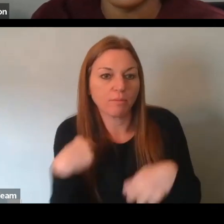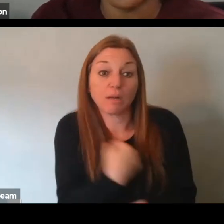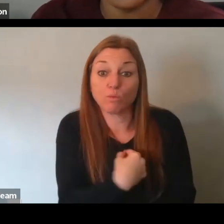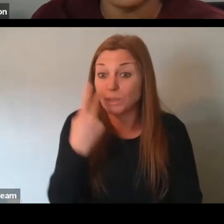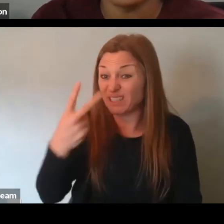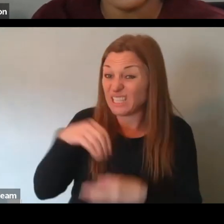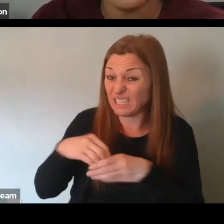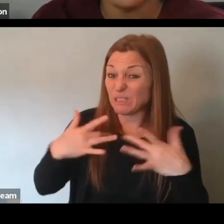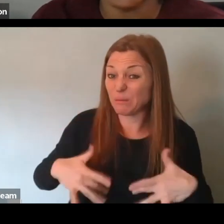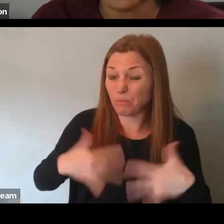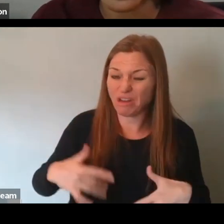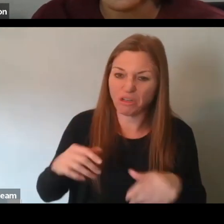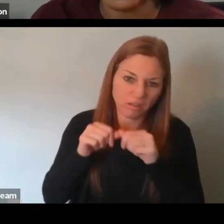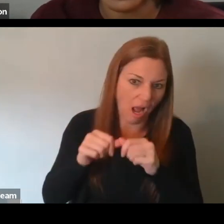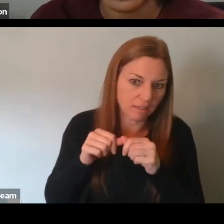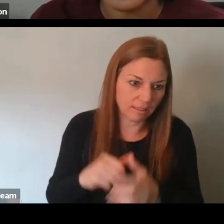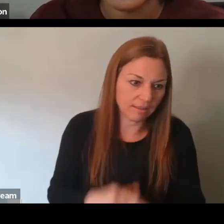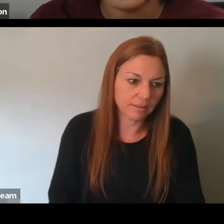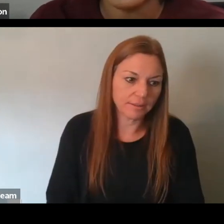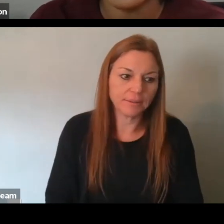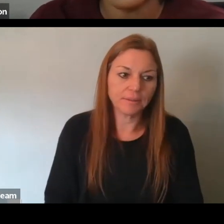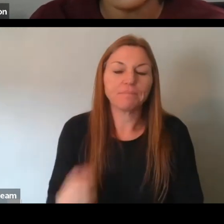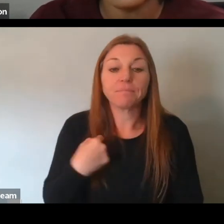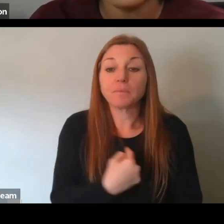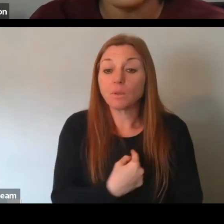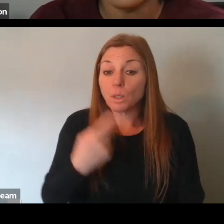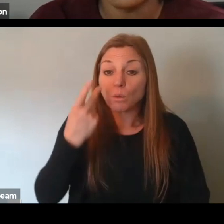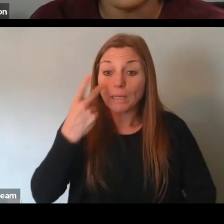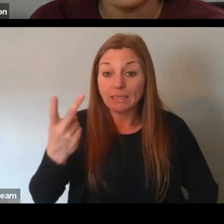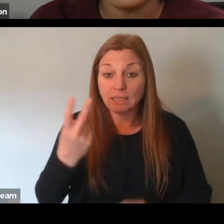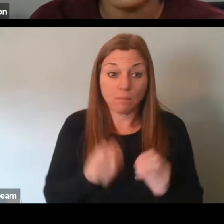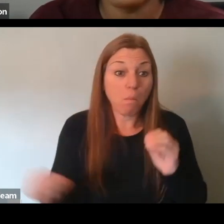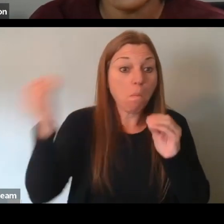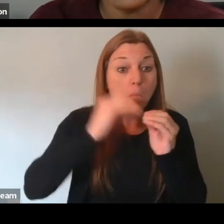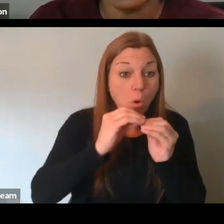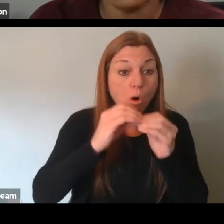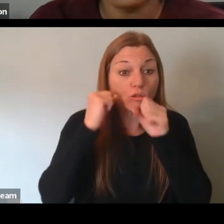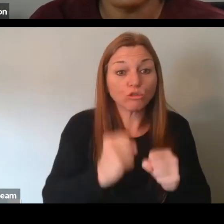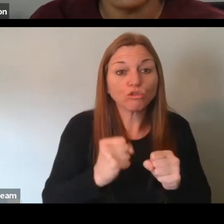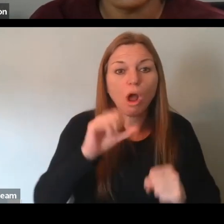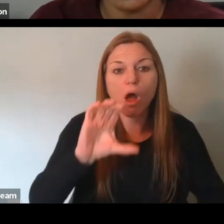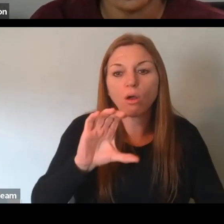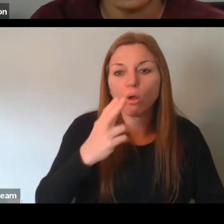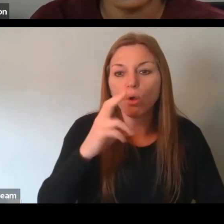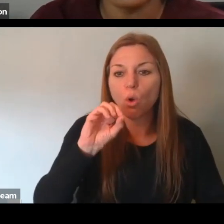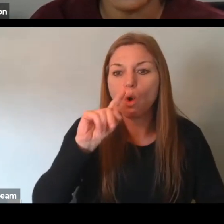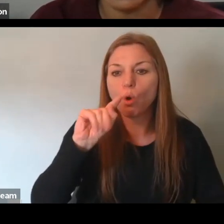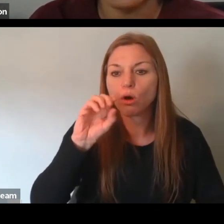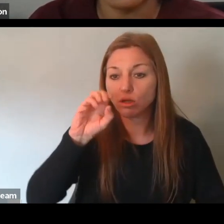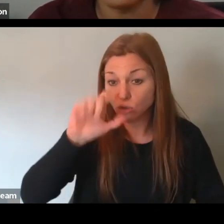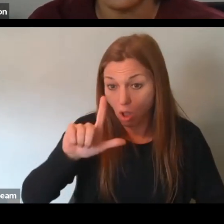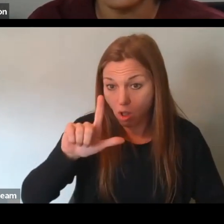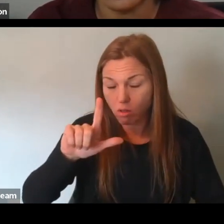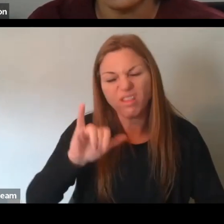We see increases in cortisol, which we know is tied to stress. And then we see decreases in